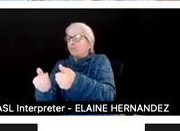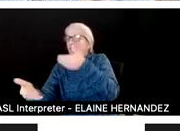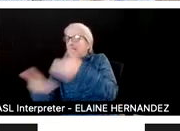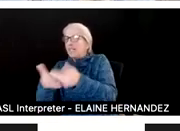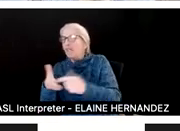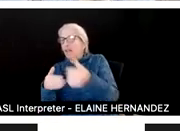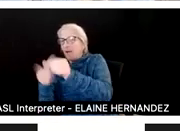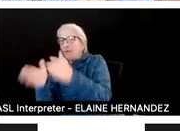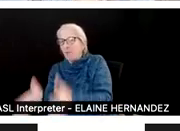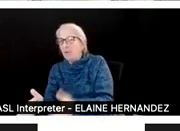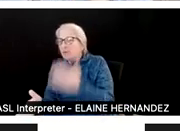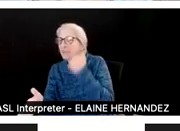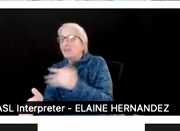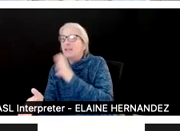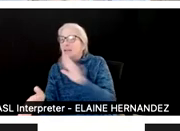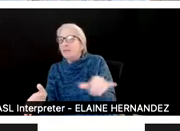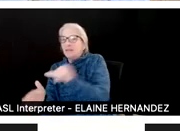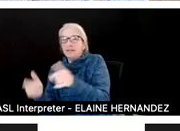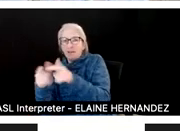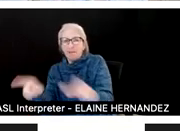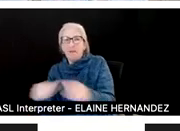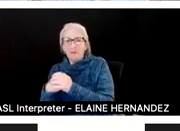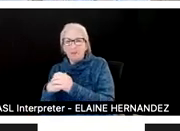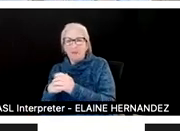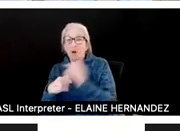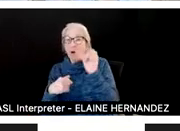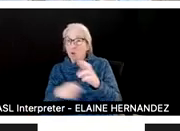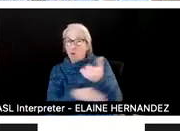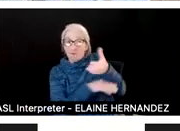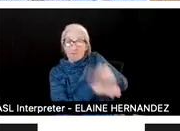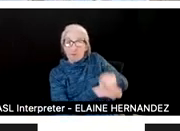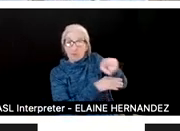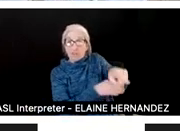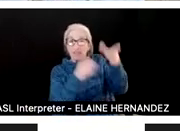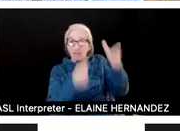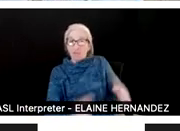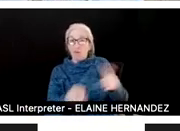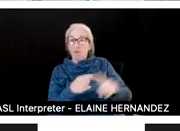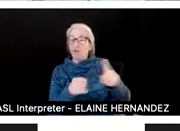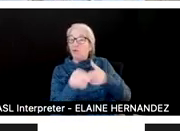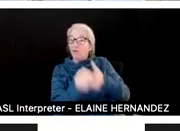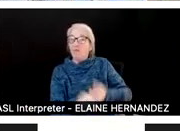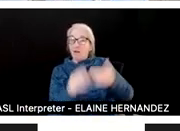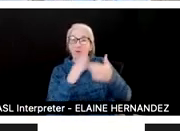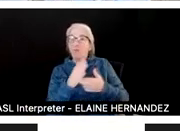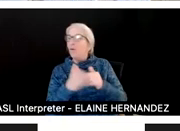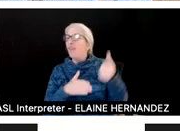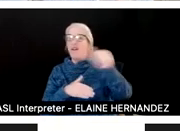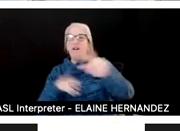enforcing those rules against anyone else. Those are all examples of unlawful discrimination under the Fair Housing